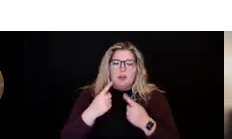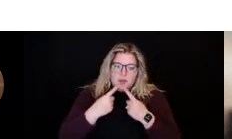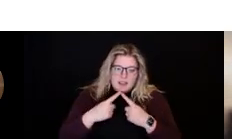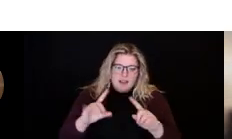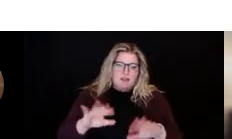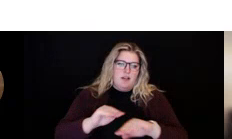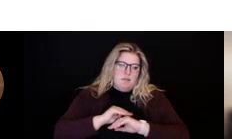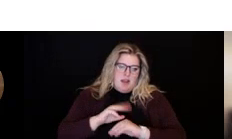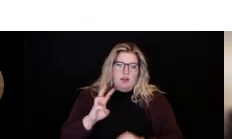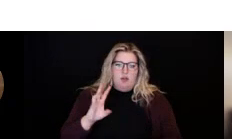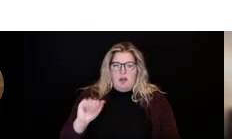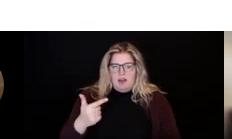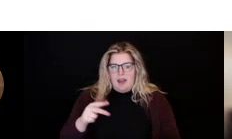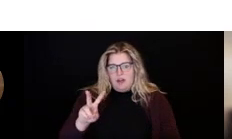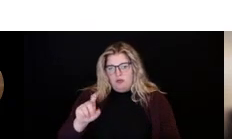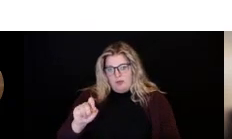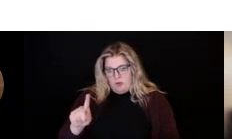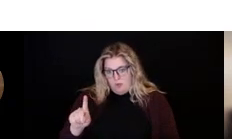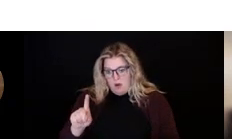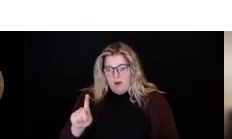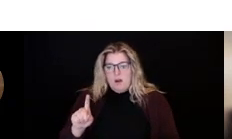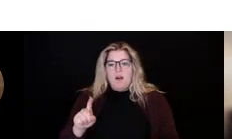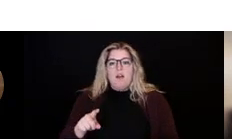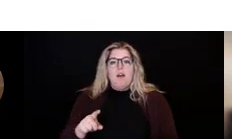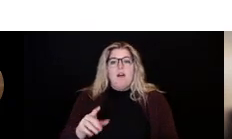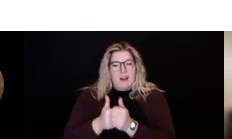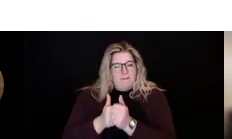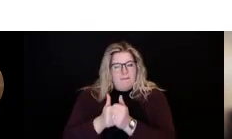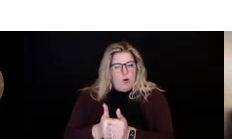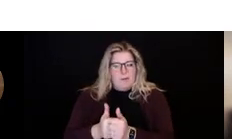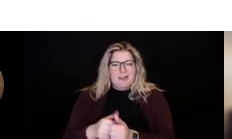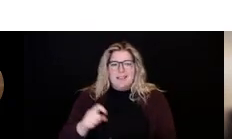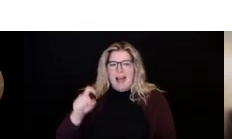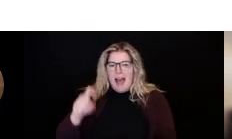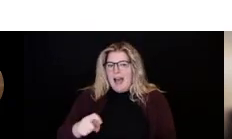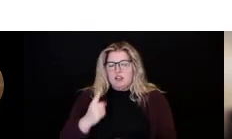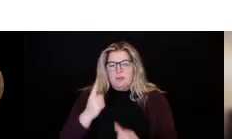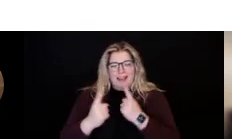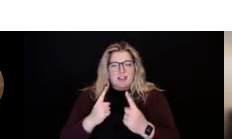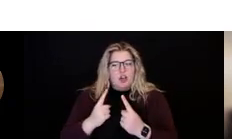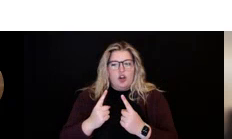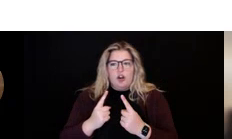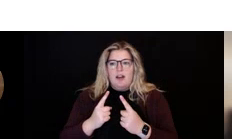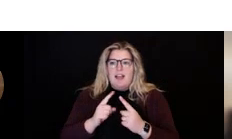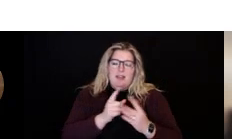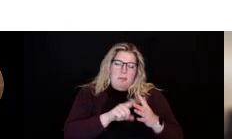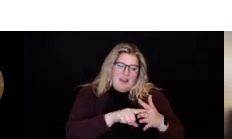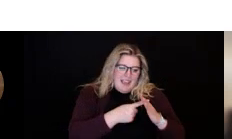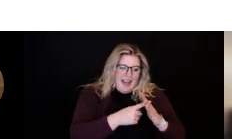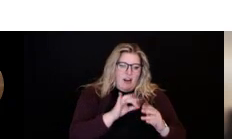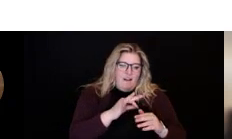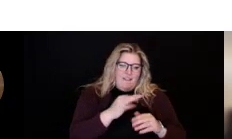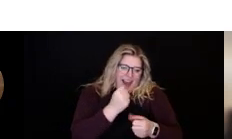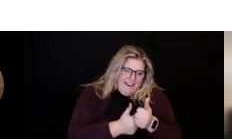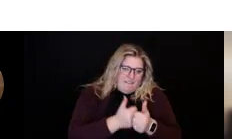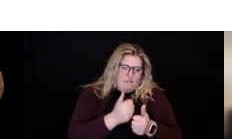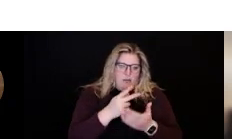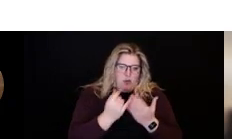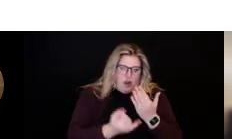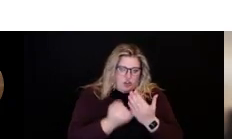WCAG 2.1, conformance must be considered from the start of every project. It's important to